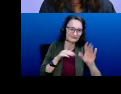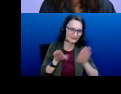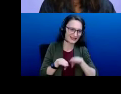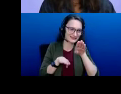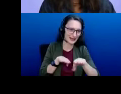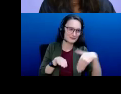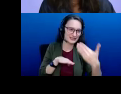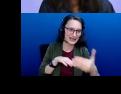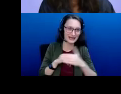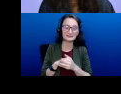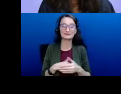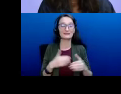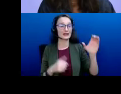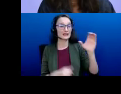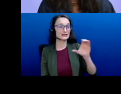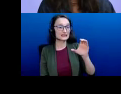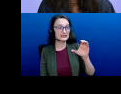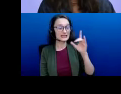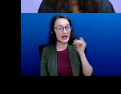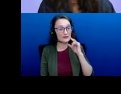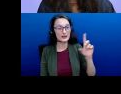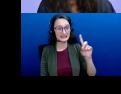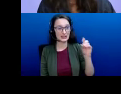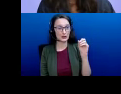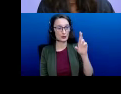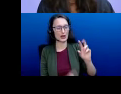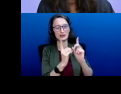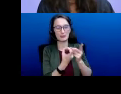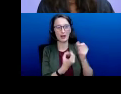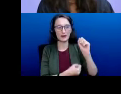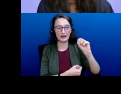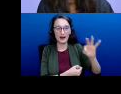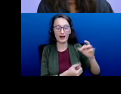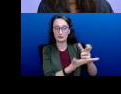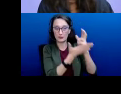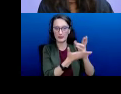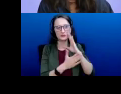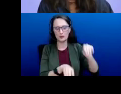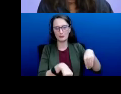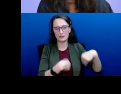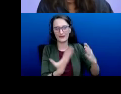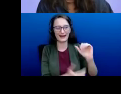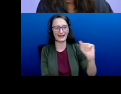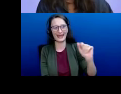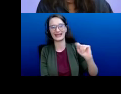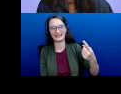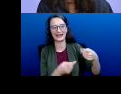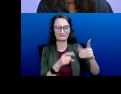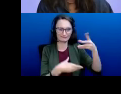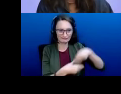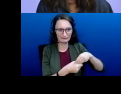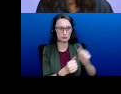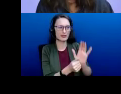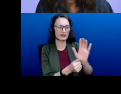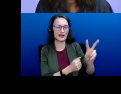There's the California Department of Rehabilitation, or DOR. They provide AT as part of its vocational rehabilitation